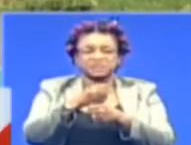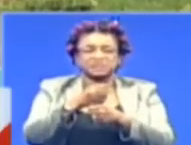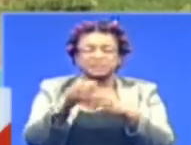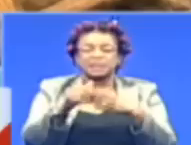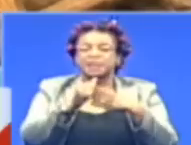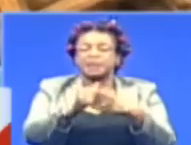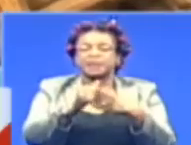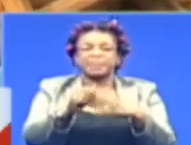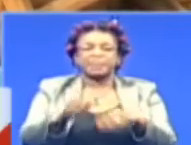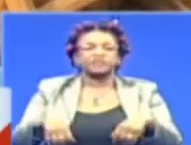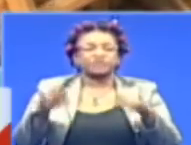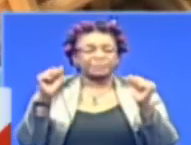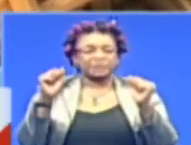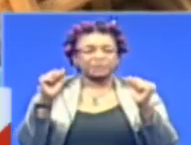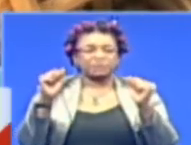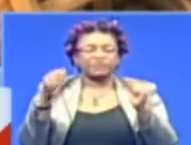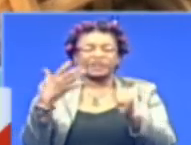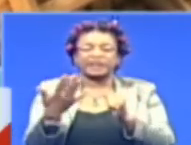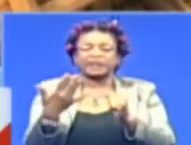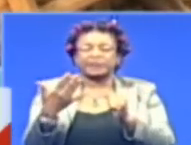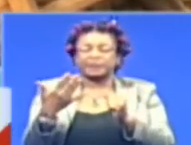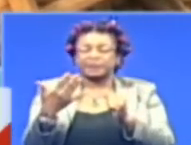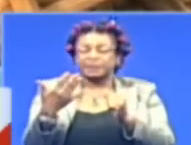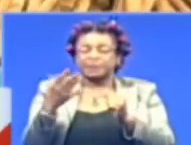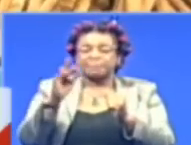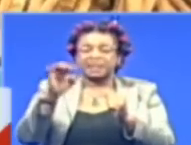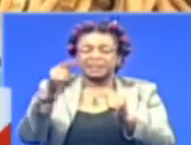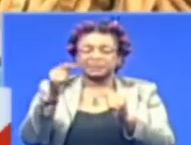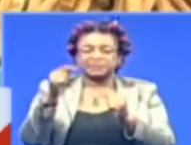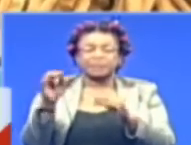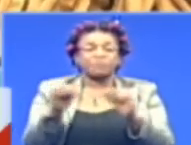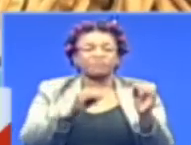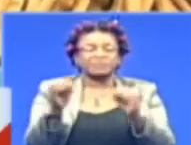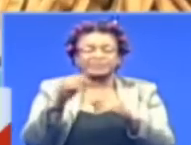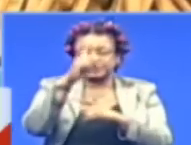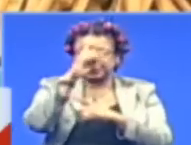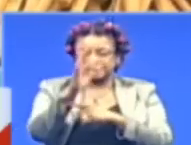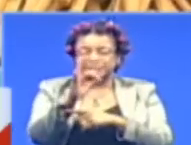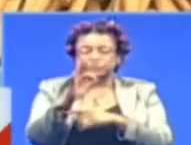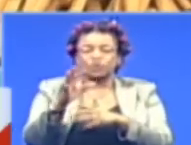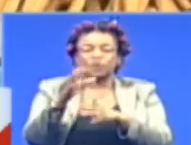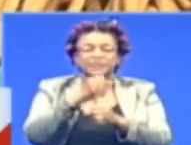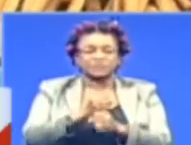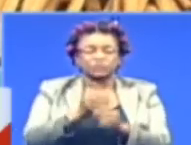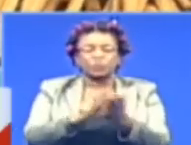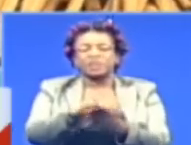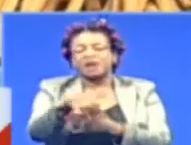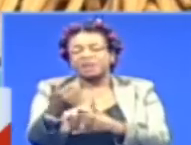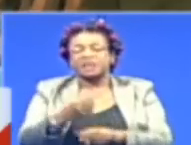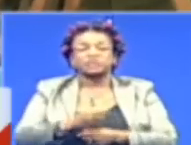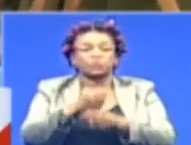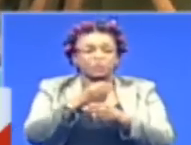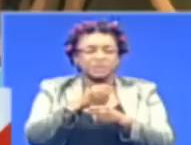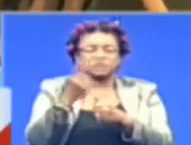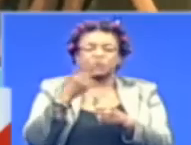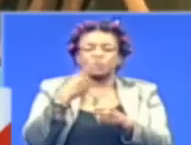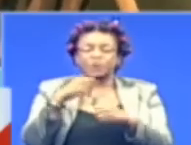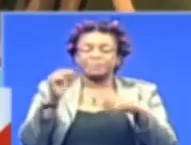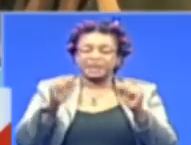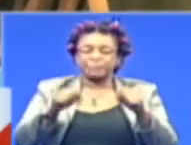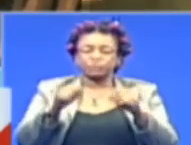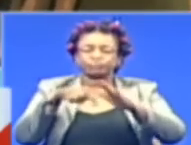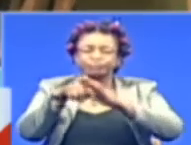the chairman of the Green Belt Movement, yes. You know, a very serious organization and other key stakeholders, who will be able to go down there